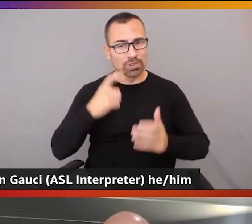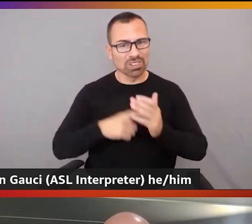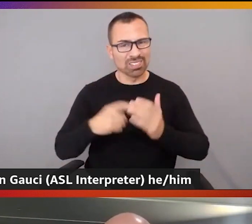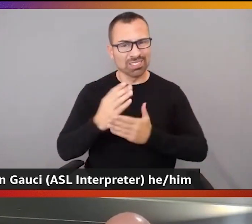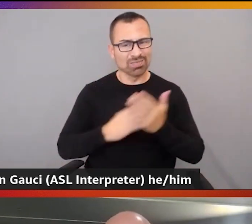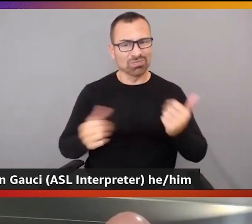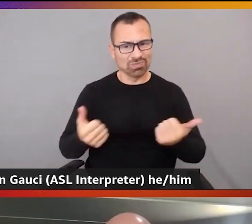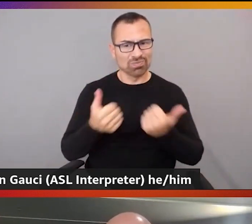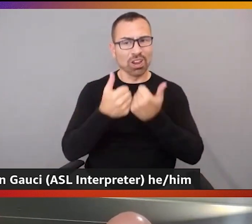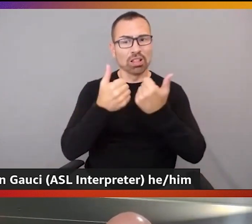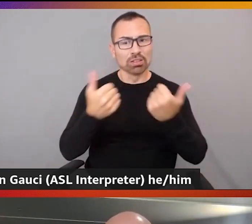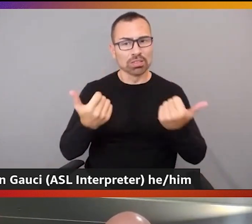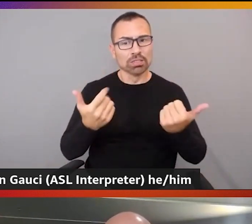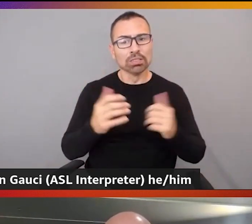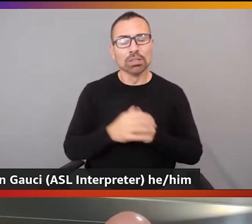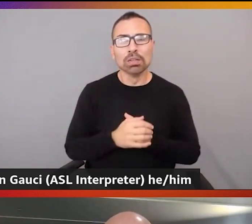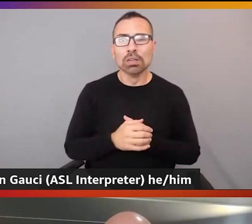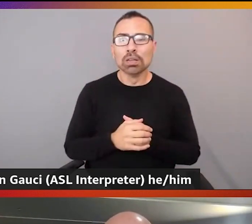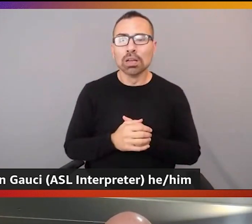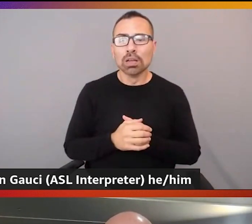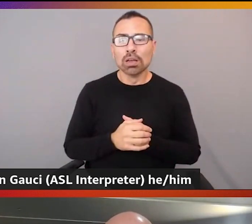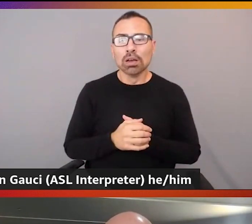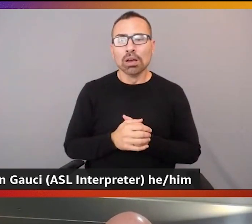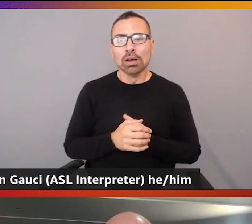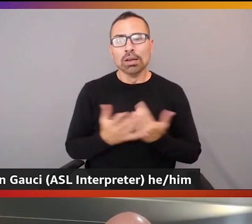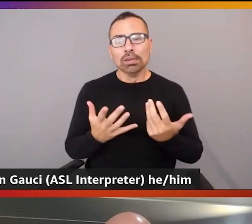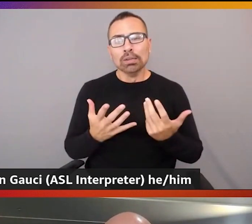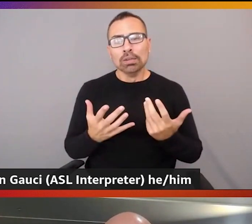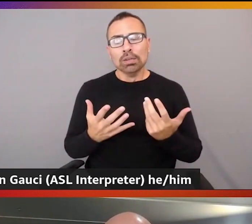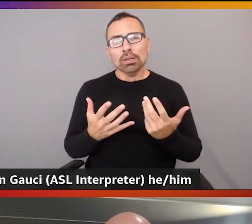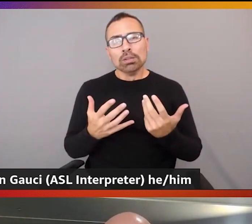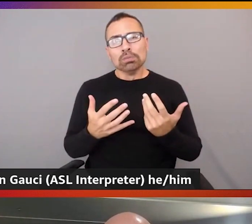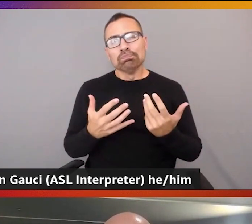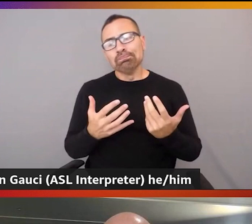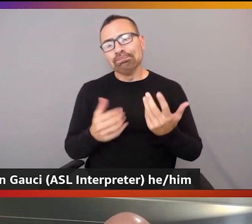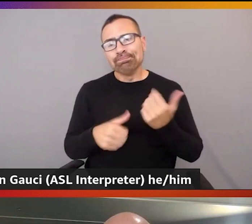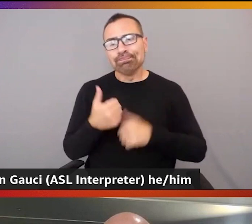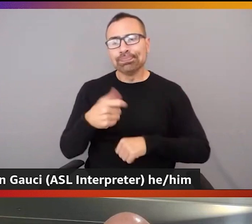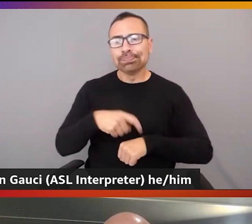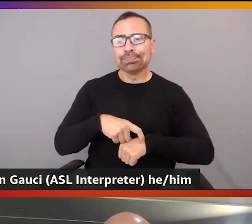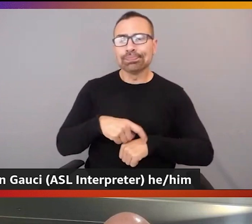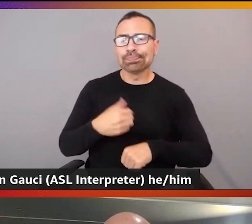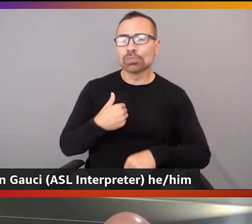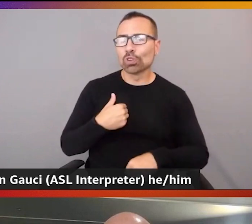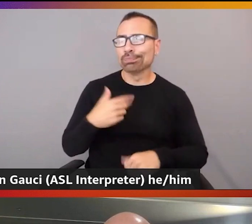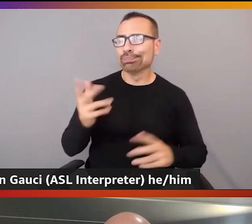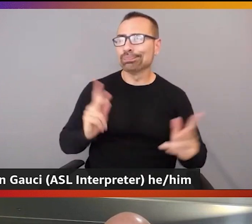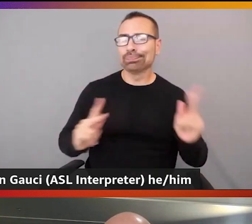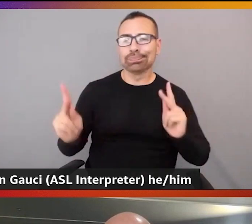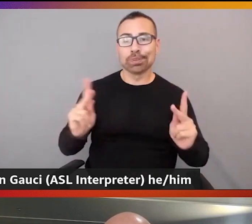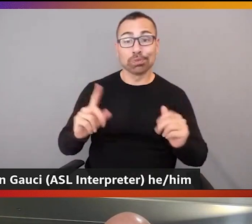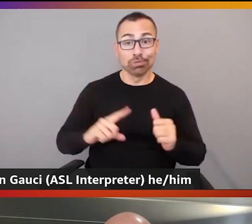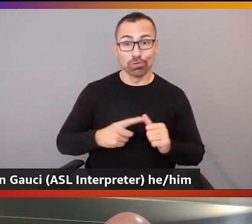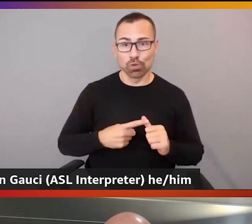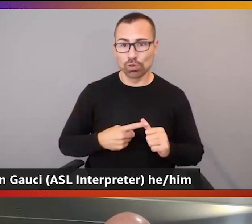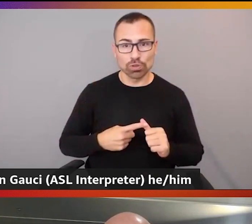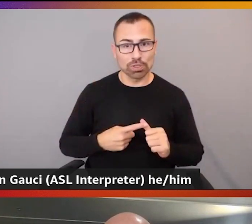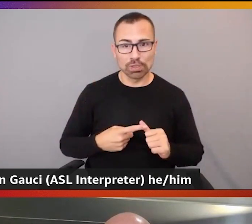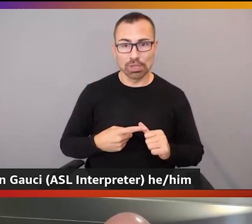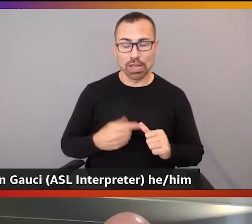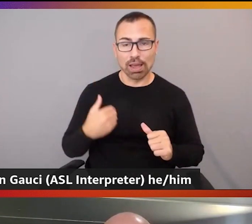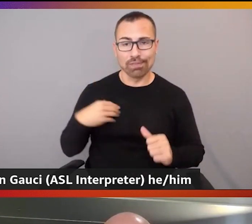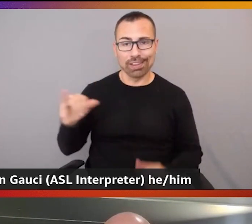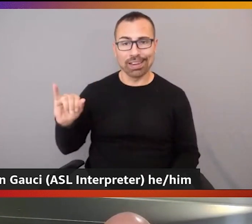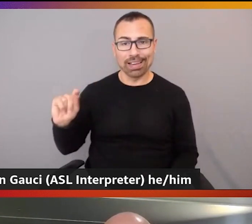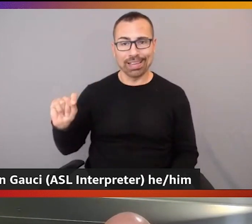that. Generally speaking, you've got people that, first off, you've got an IT department that